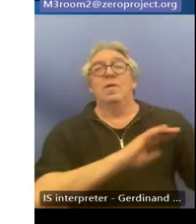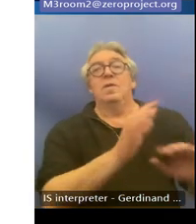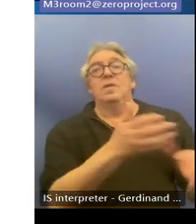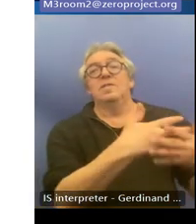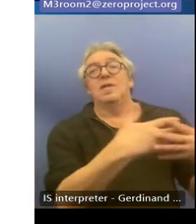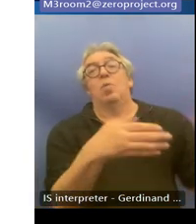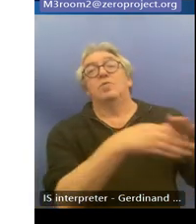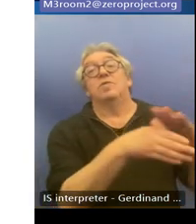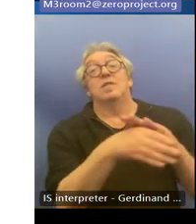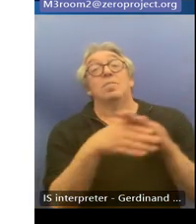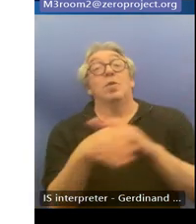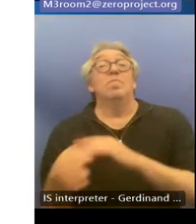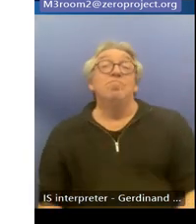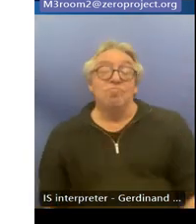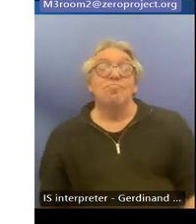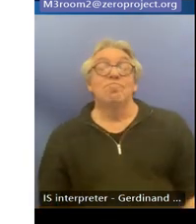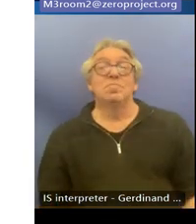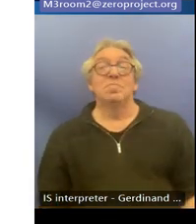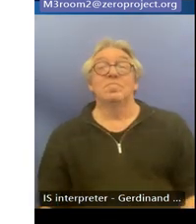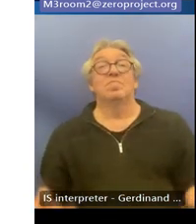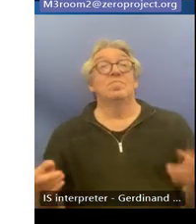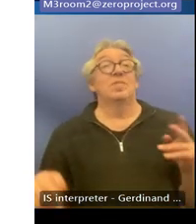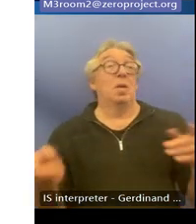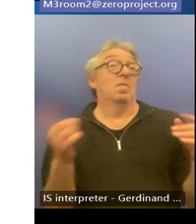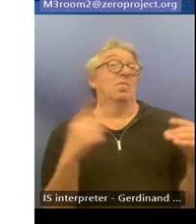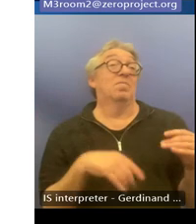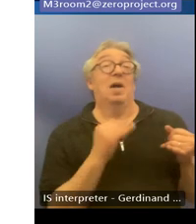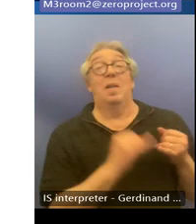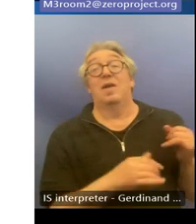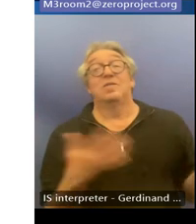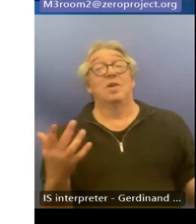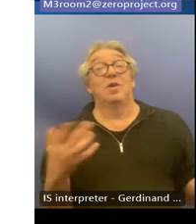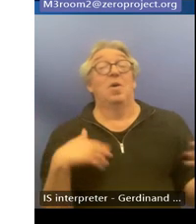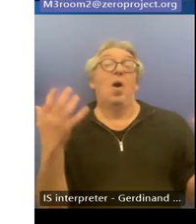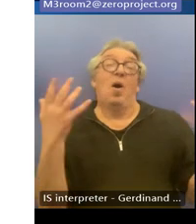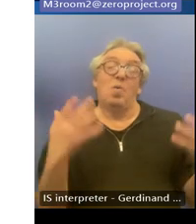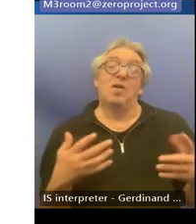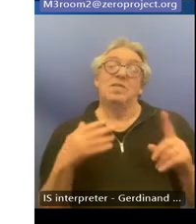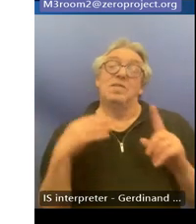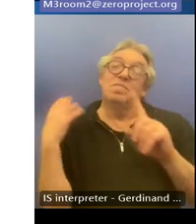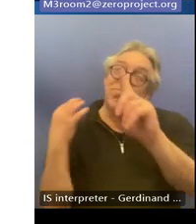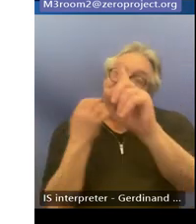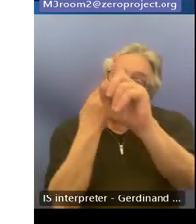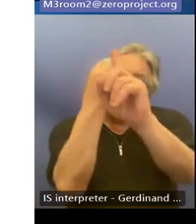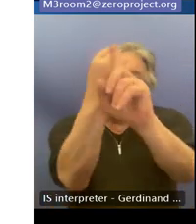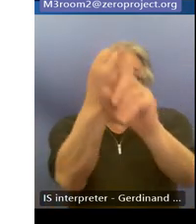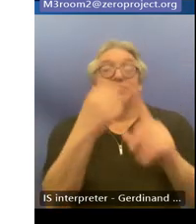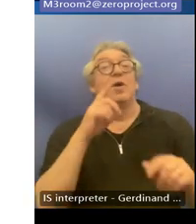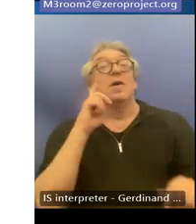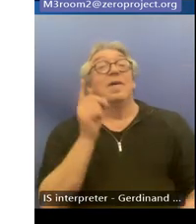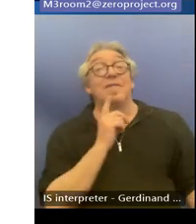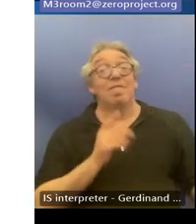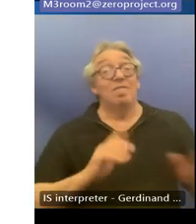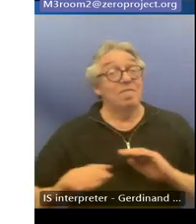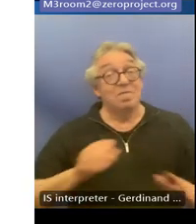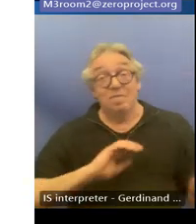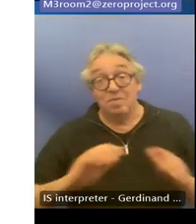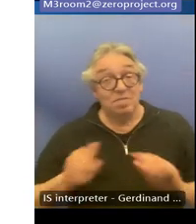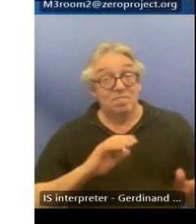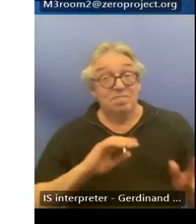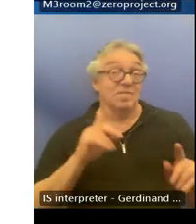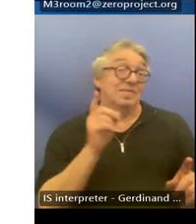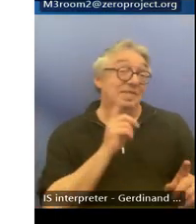Yes, and of course, we will continue our ambition to make the world a more inclusive place for deaf sign language users and deaf